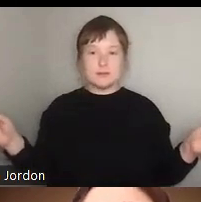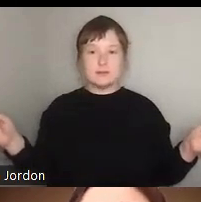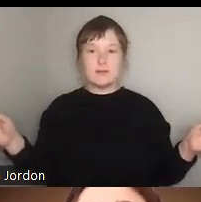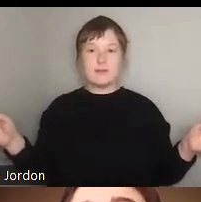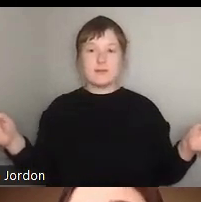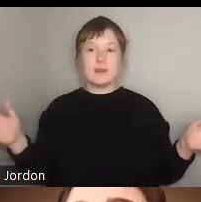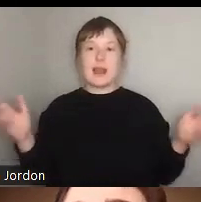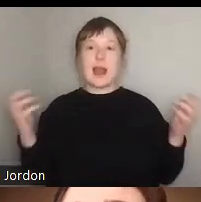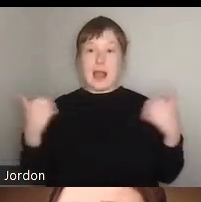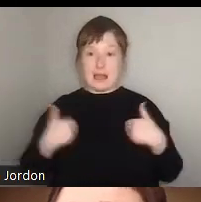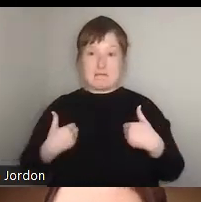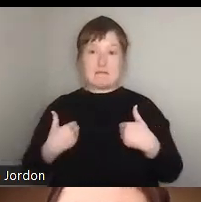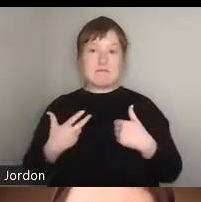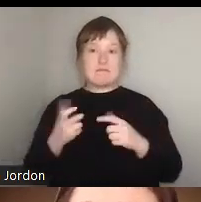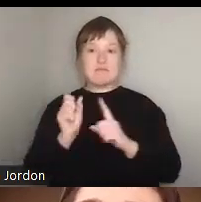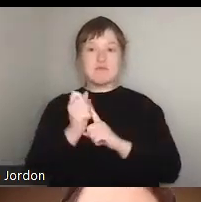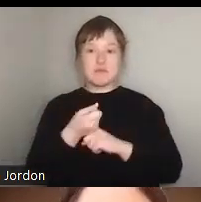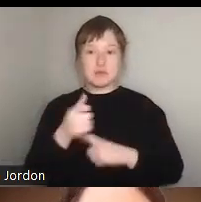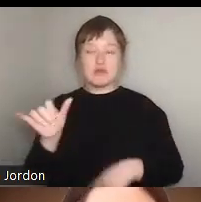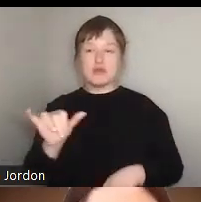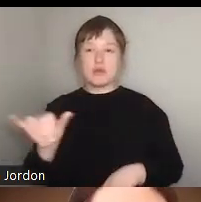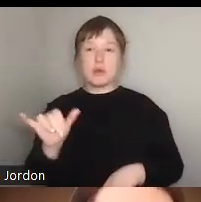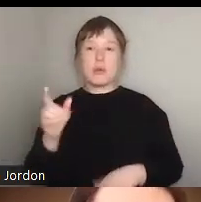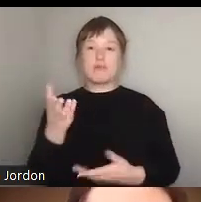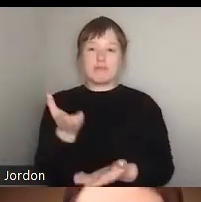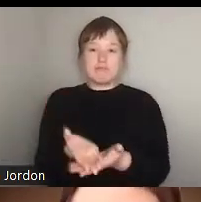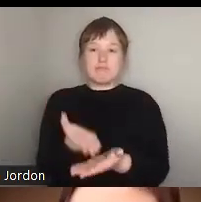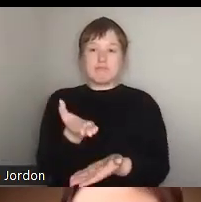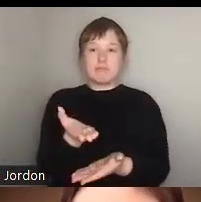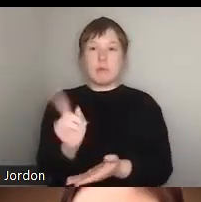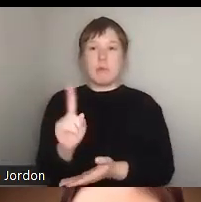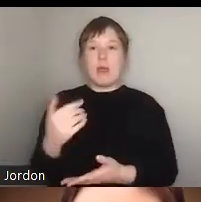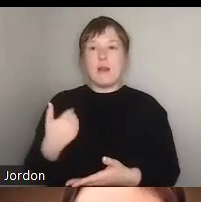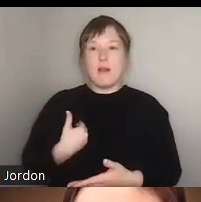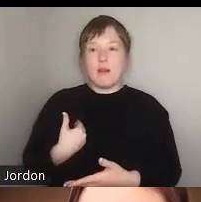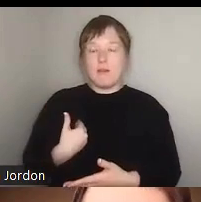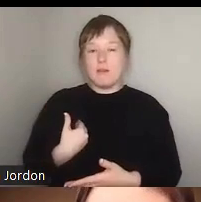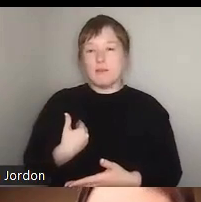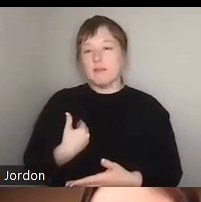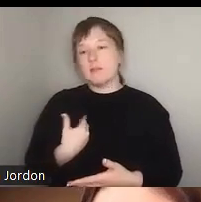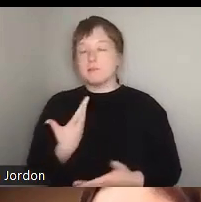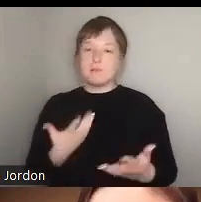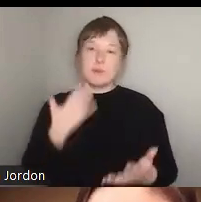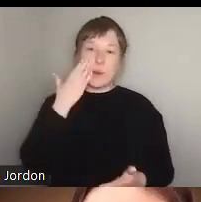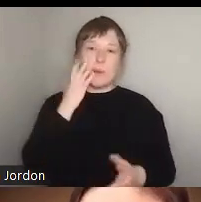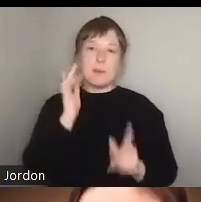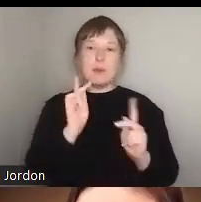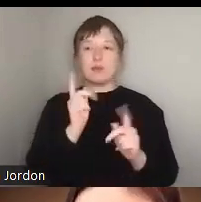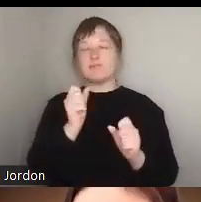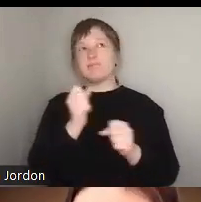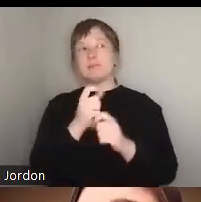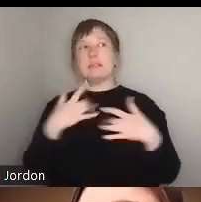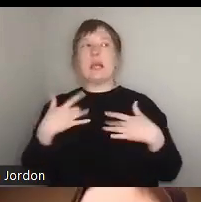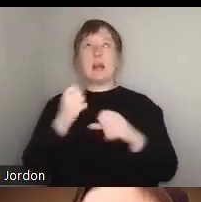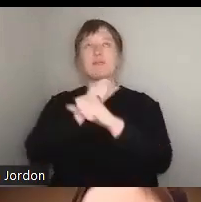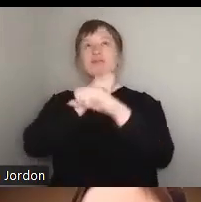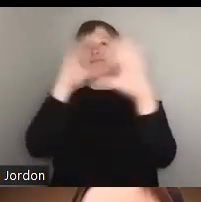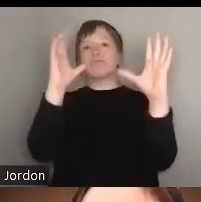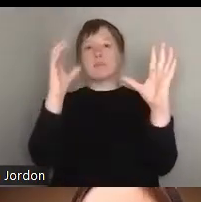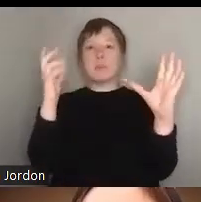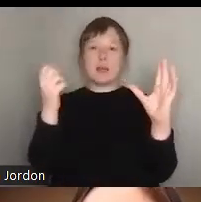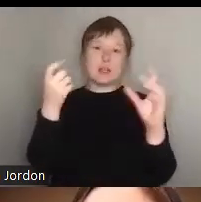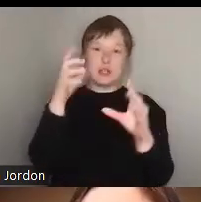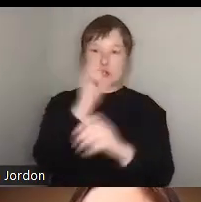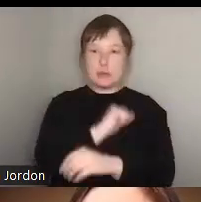There are cases too where like it's justified whether or not it has like what people would usually picture. I think a lot of times when we think of